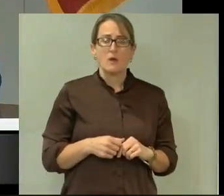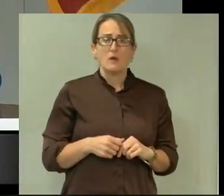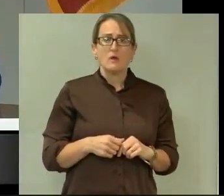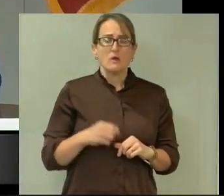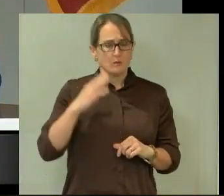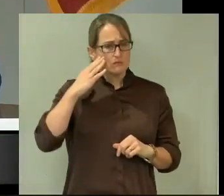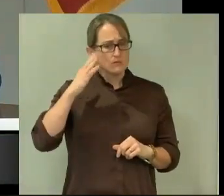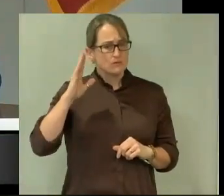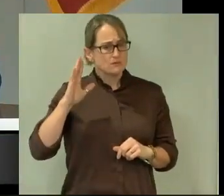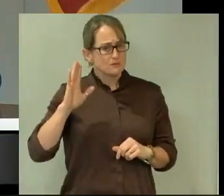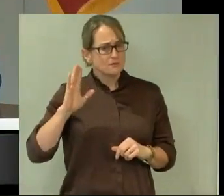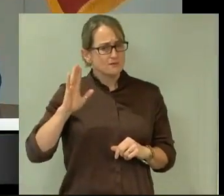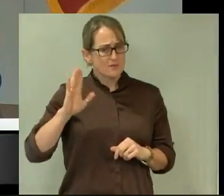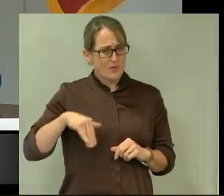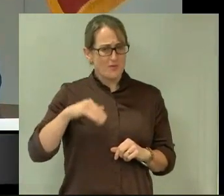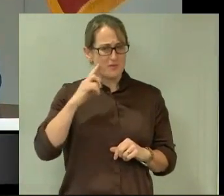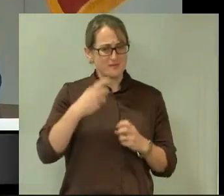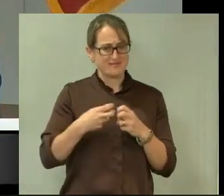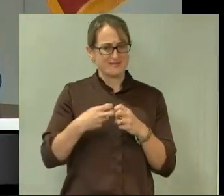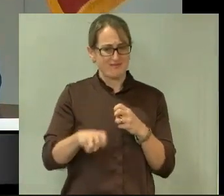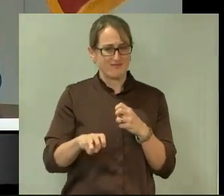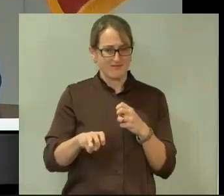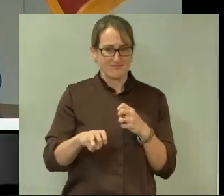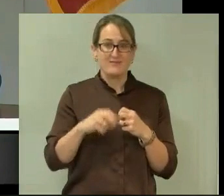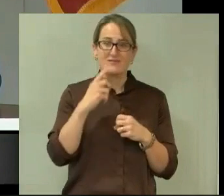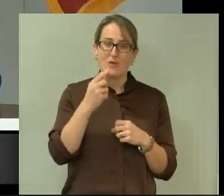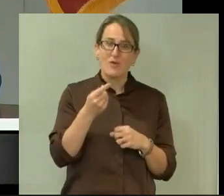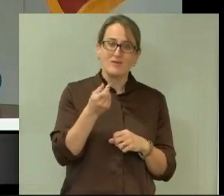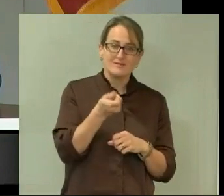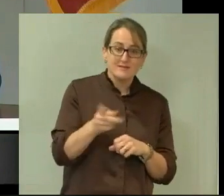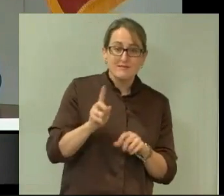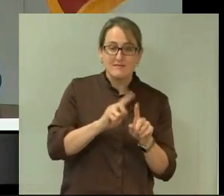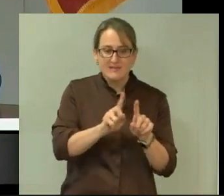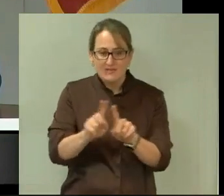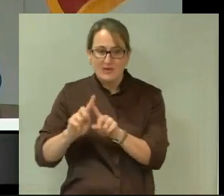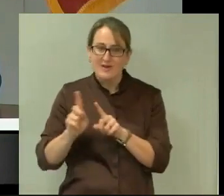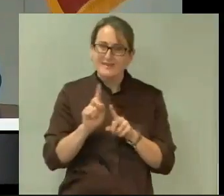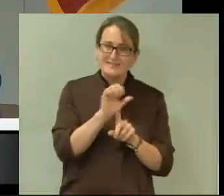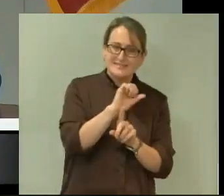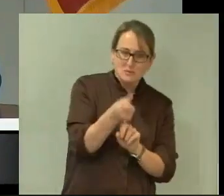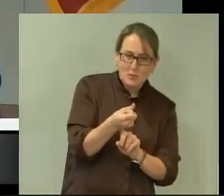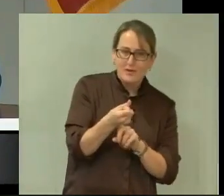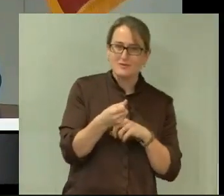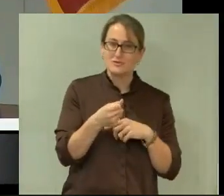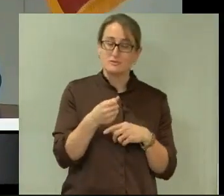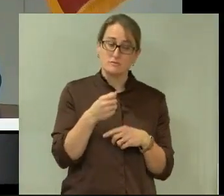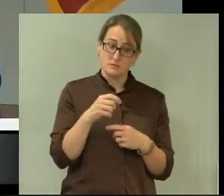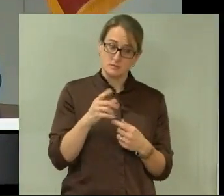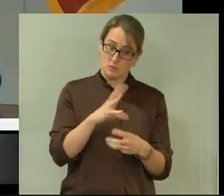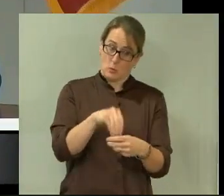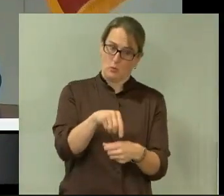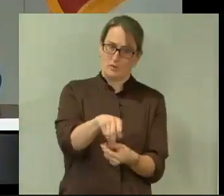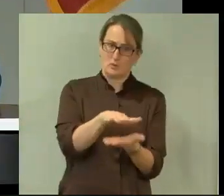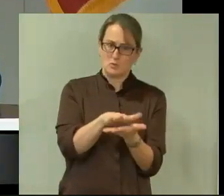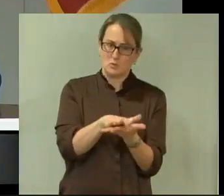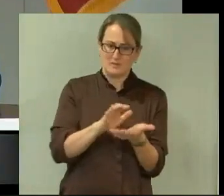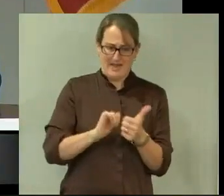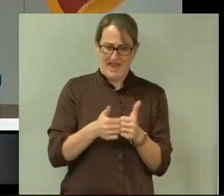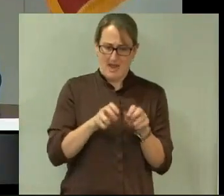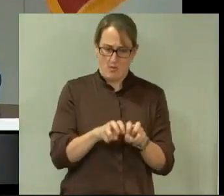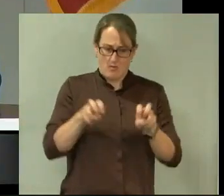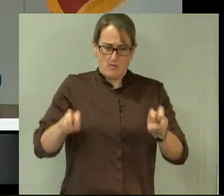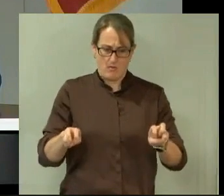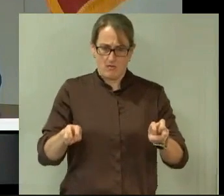to be challenging for many sectors, many settings, including schools, to maintain appropriate physical